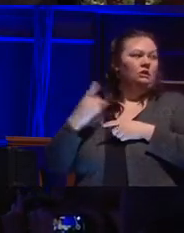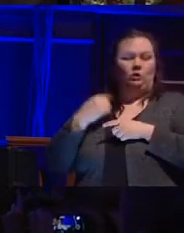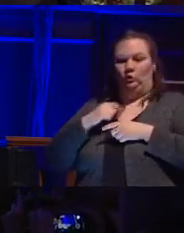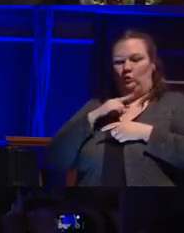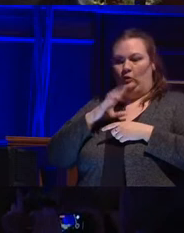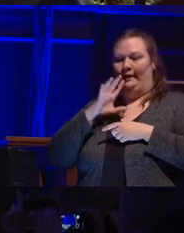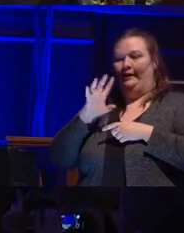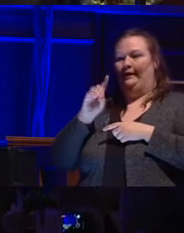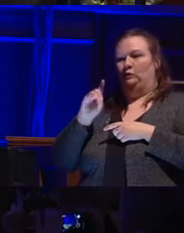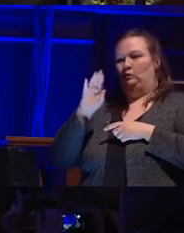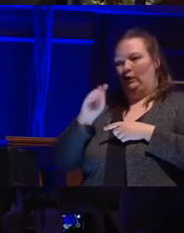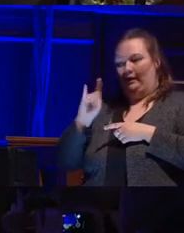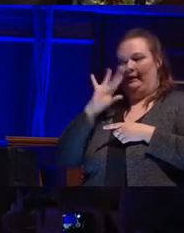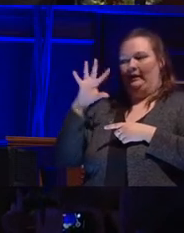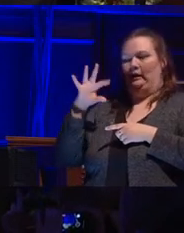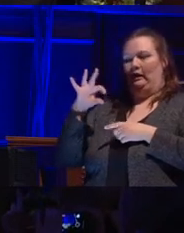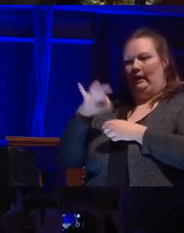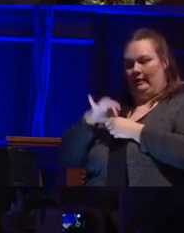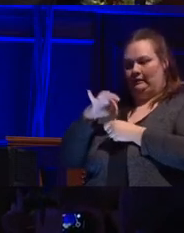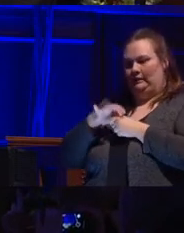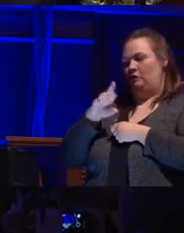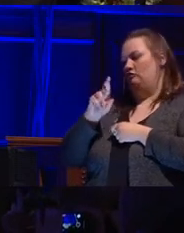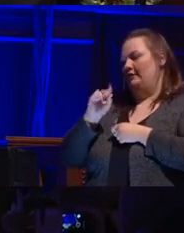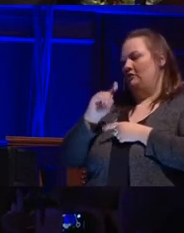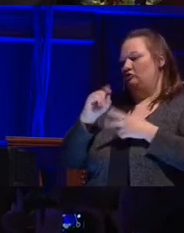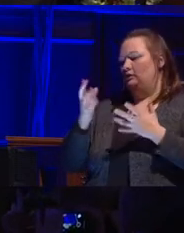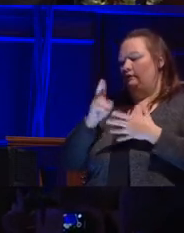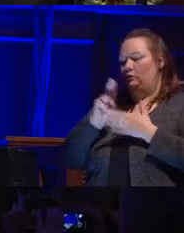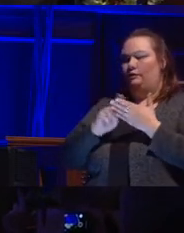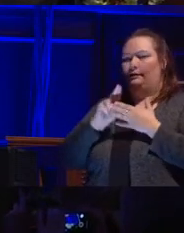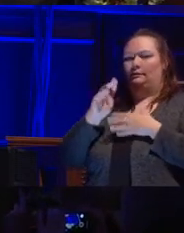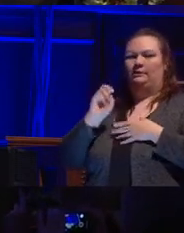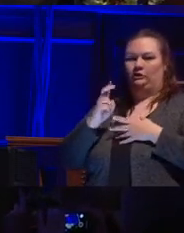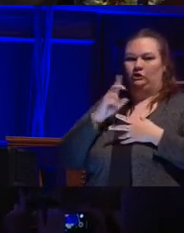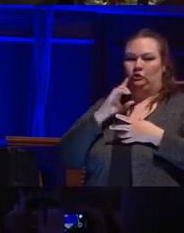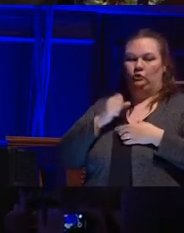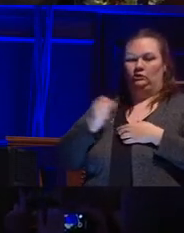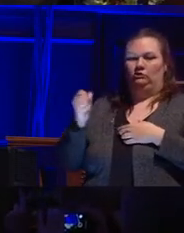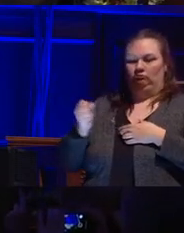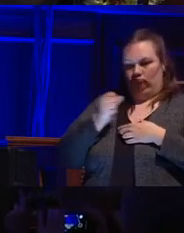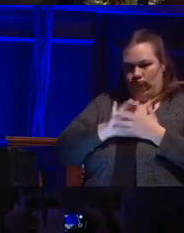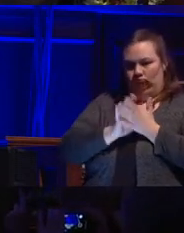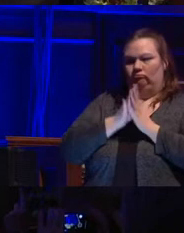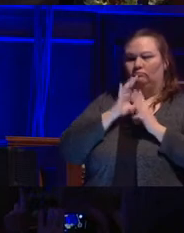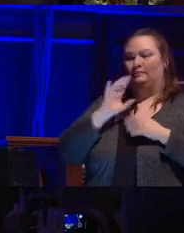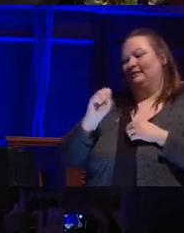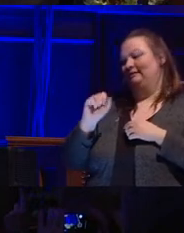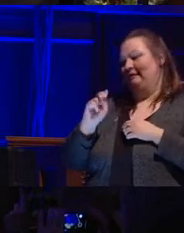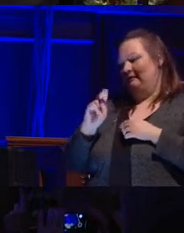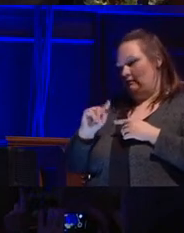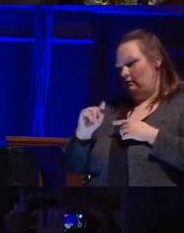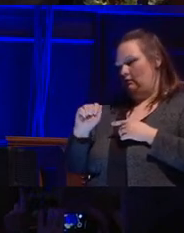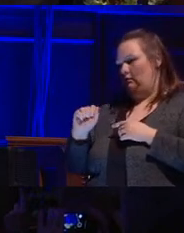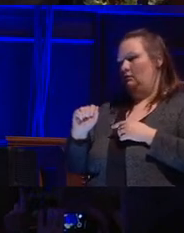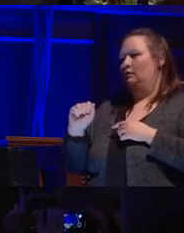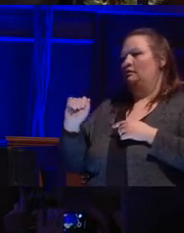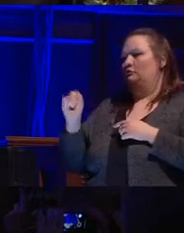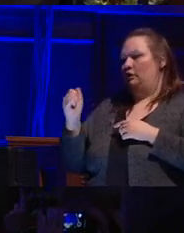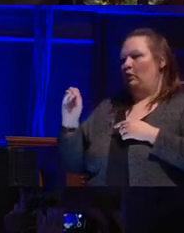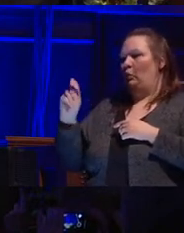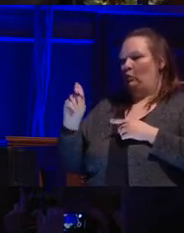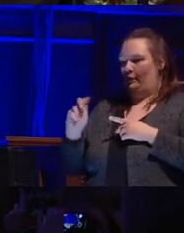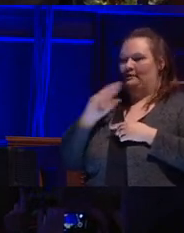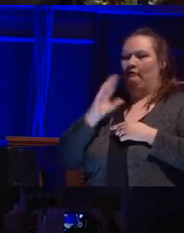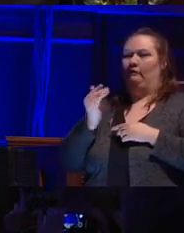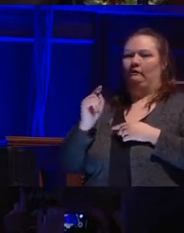duly elected regents of the University of Michigan, do hereby install you, Santa J. Ono, as the